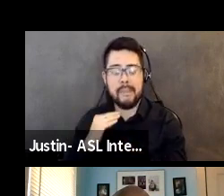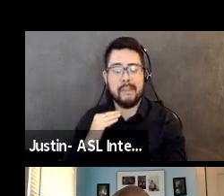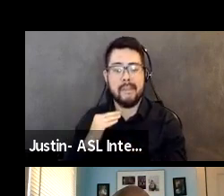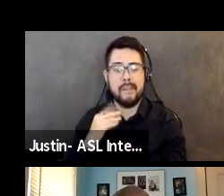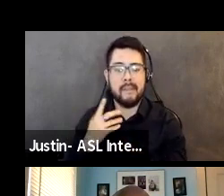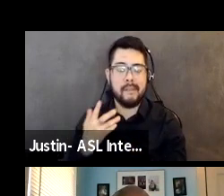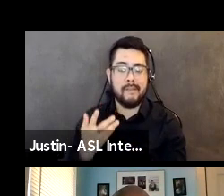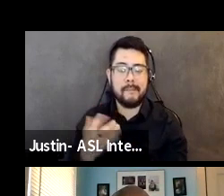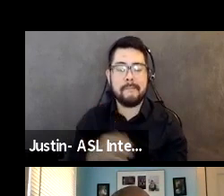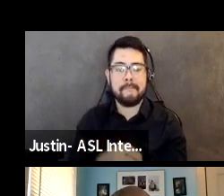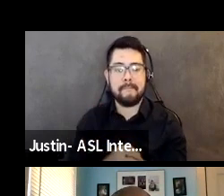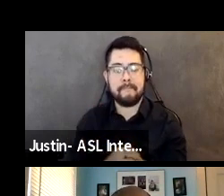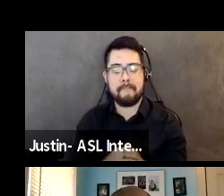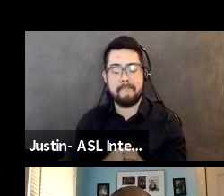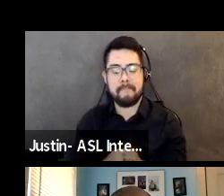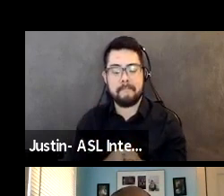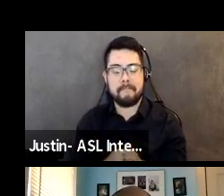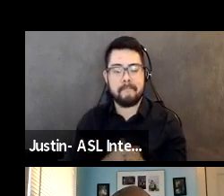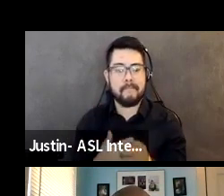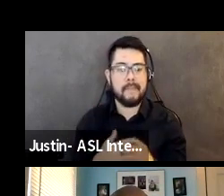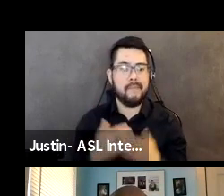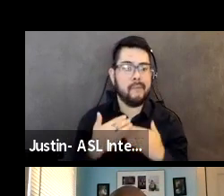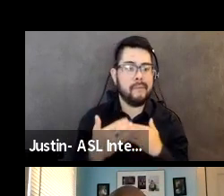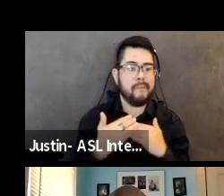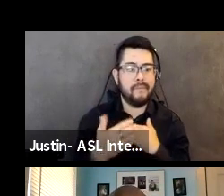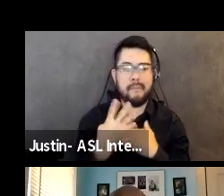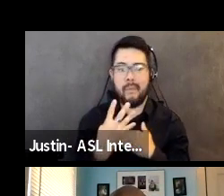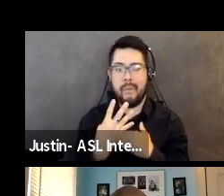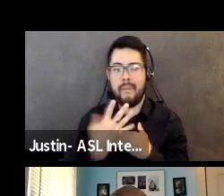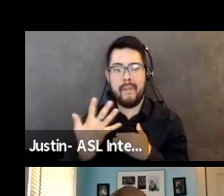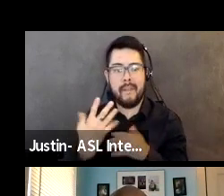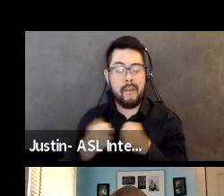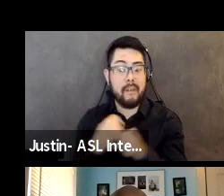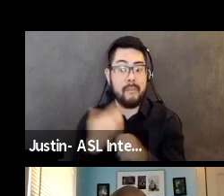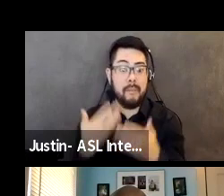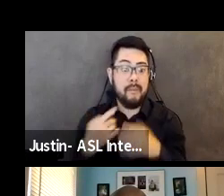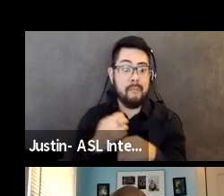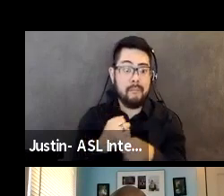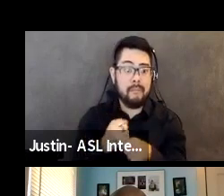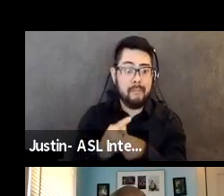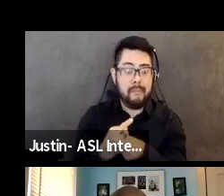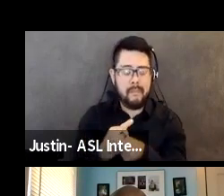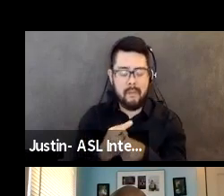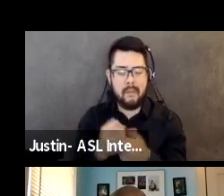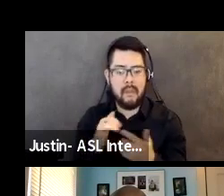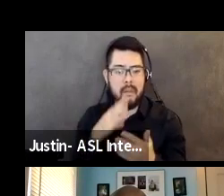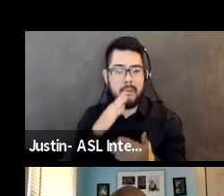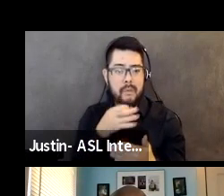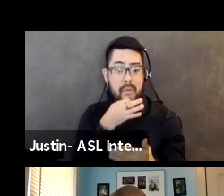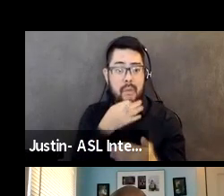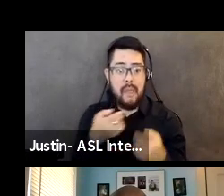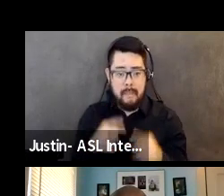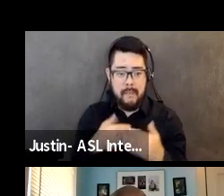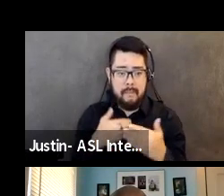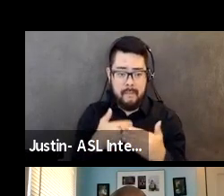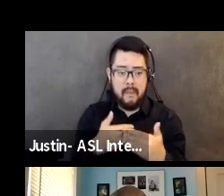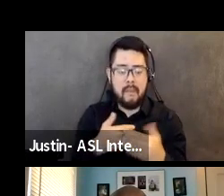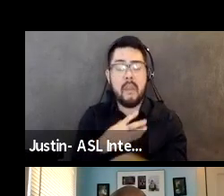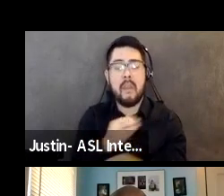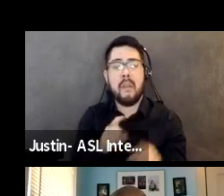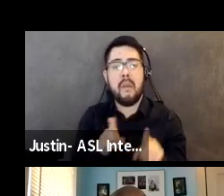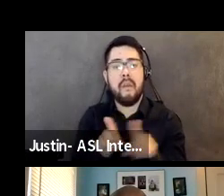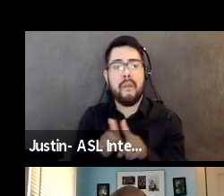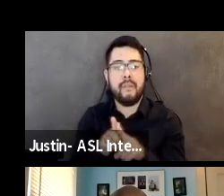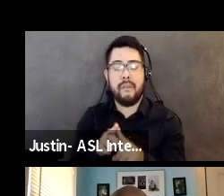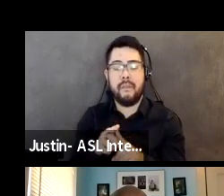in the next five years four years one year uh and and of course the the fact that in